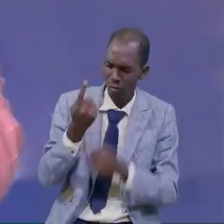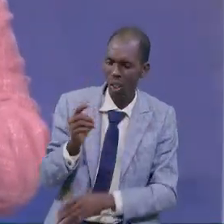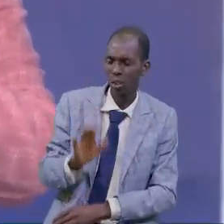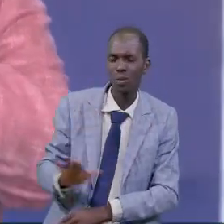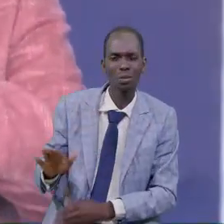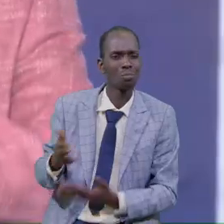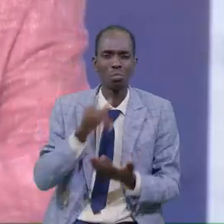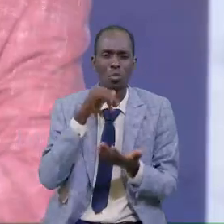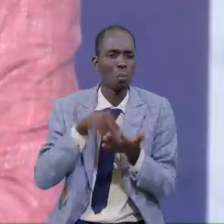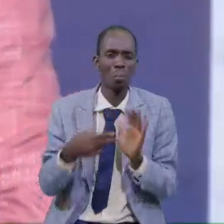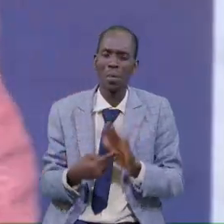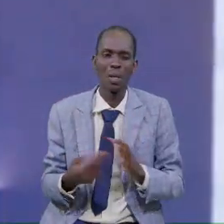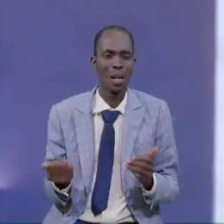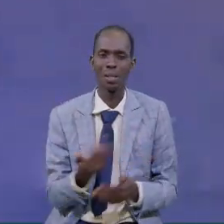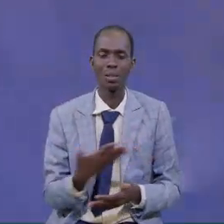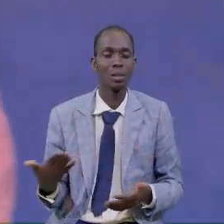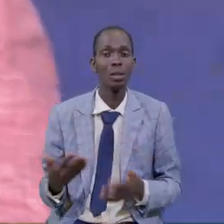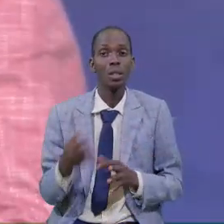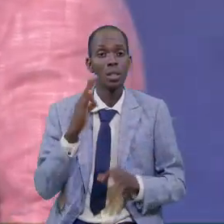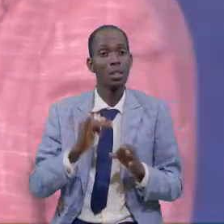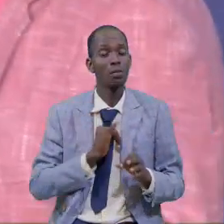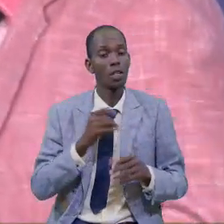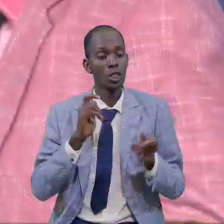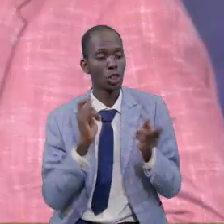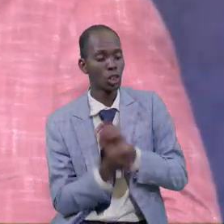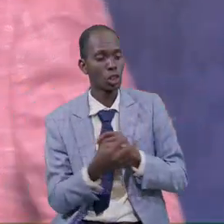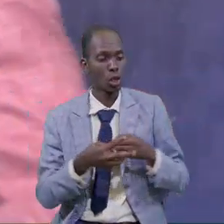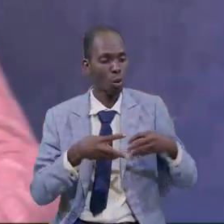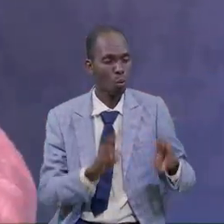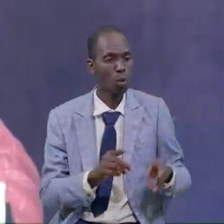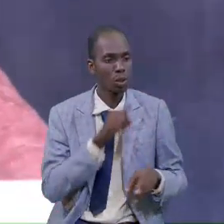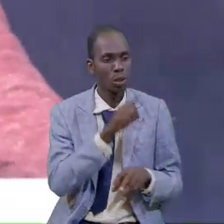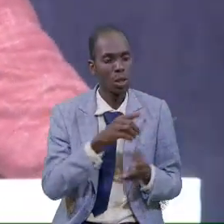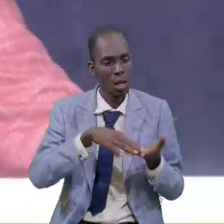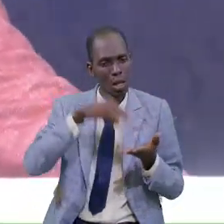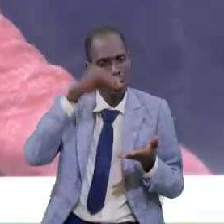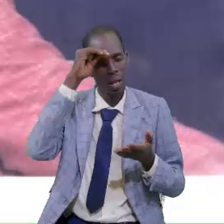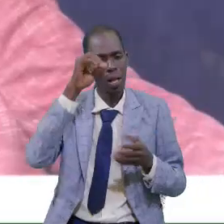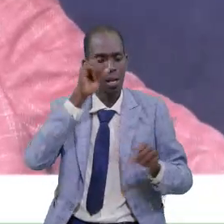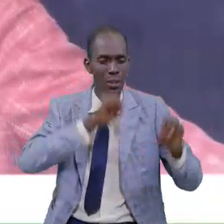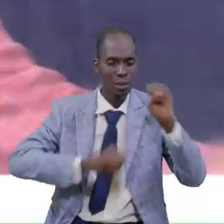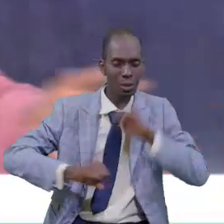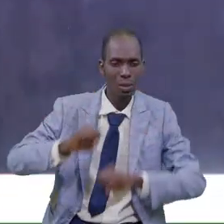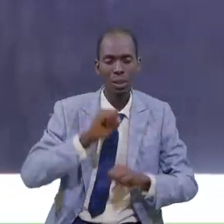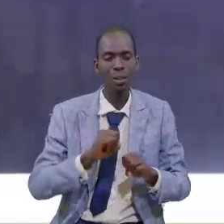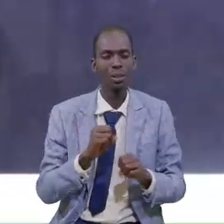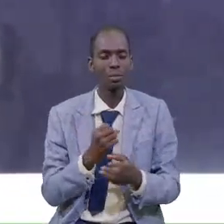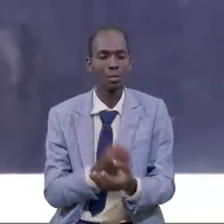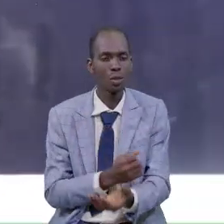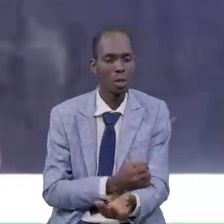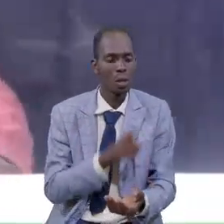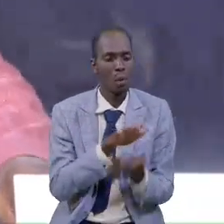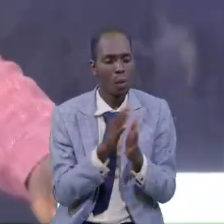way they learn the science subjects, and how they become writers, and they become authors, if